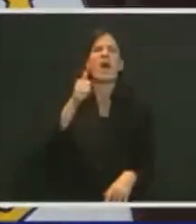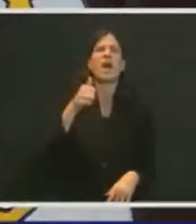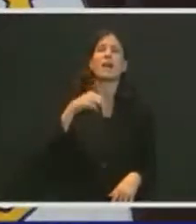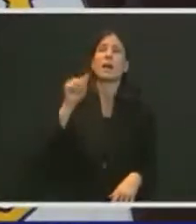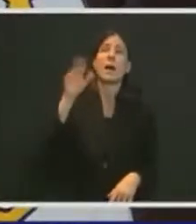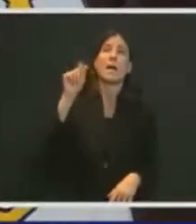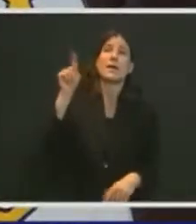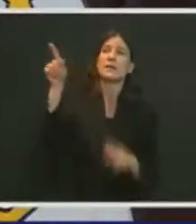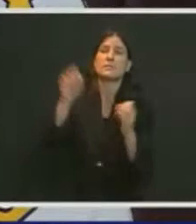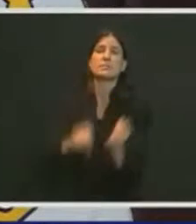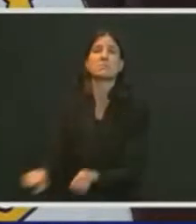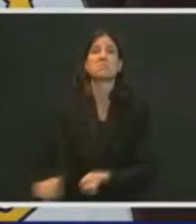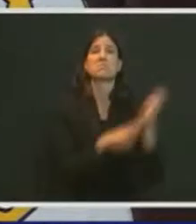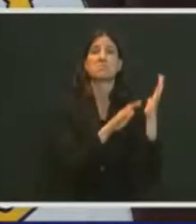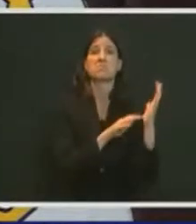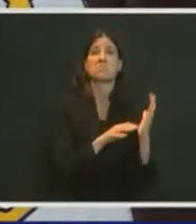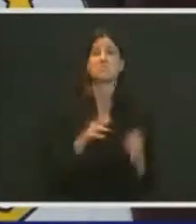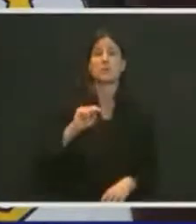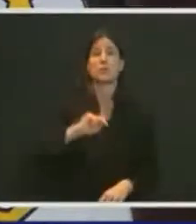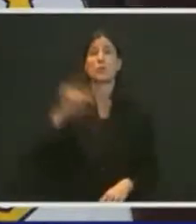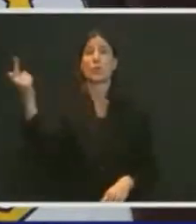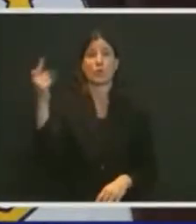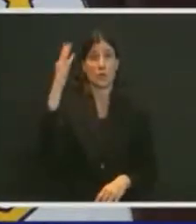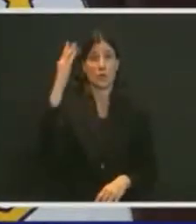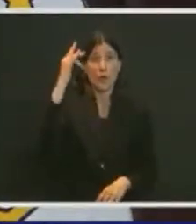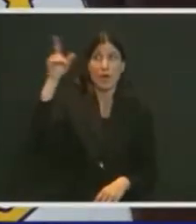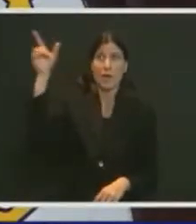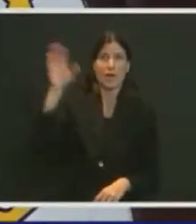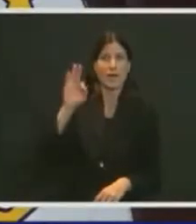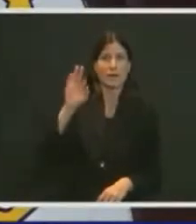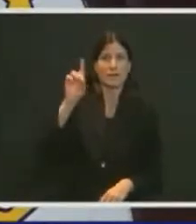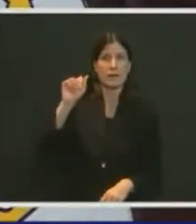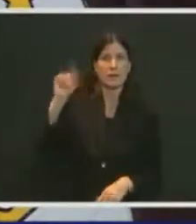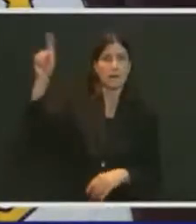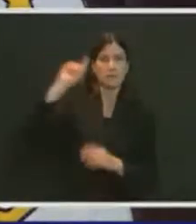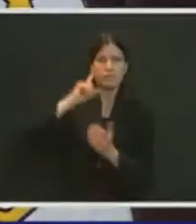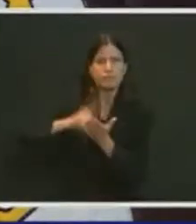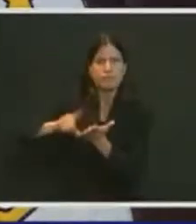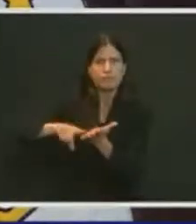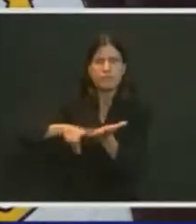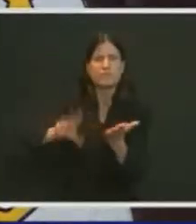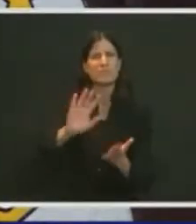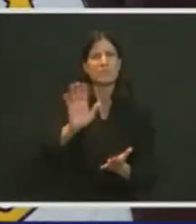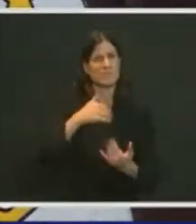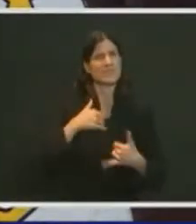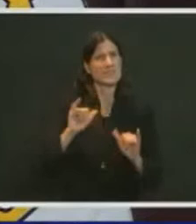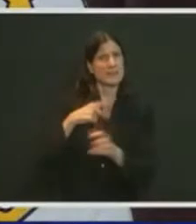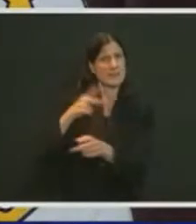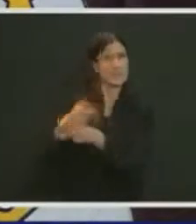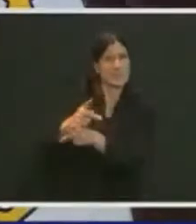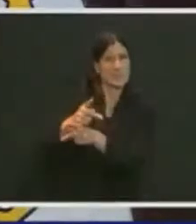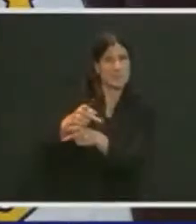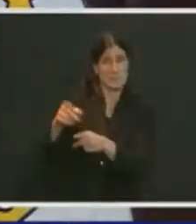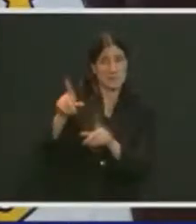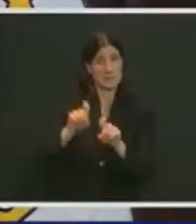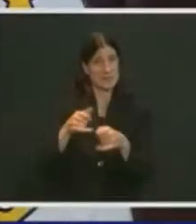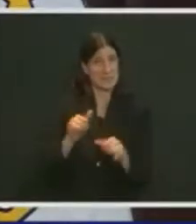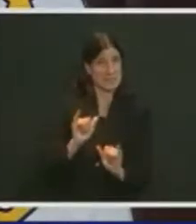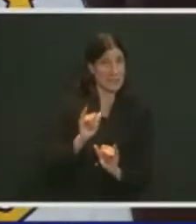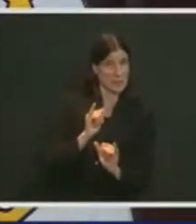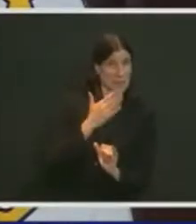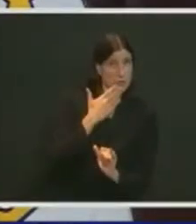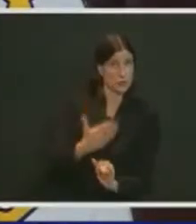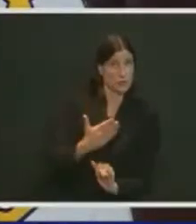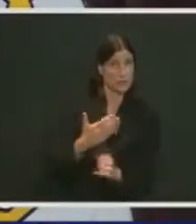continue to take into account, thus the messaging that I've shared, which is if you get a negative result but still